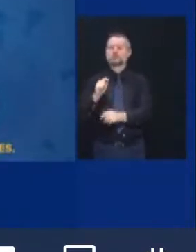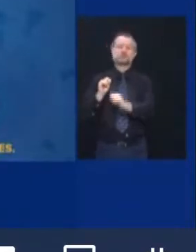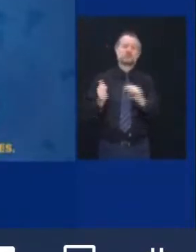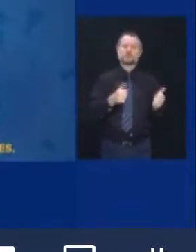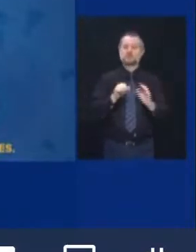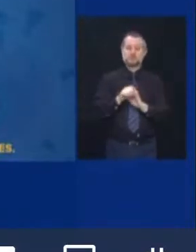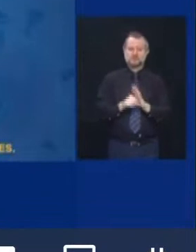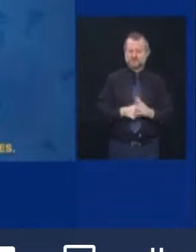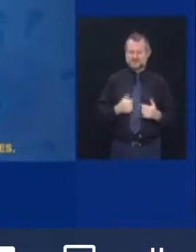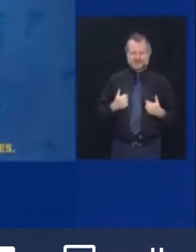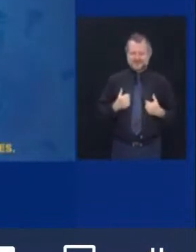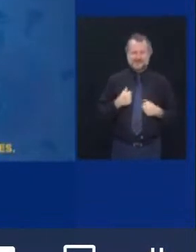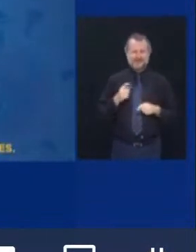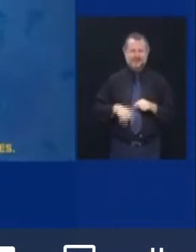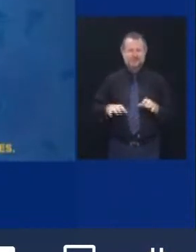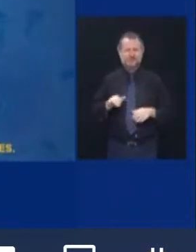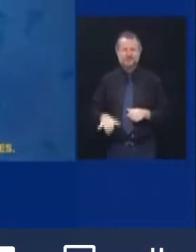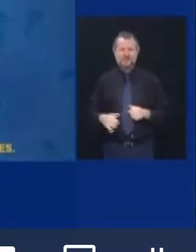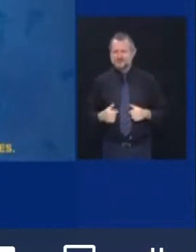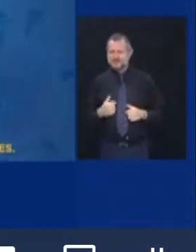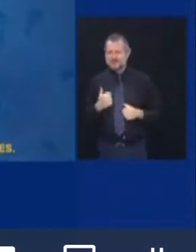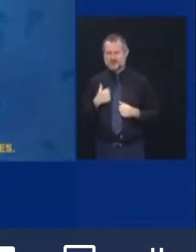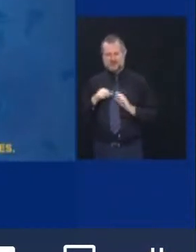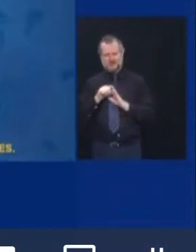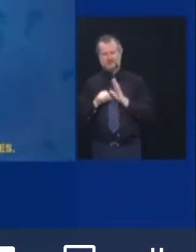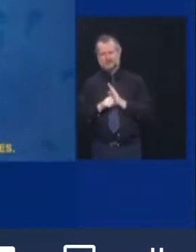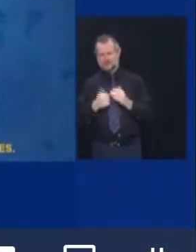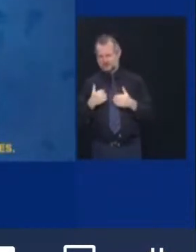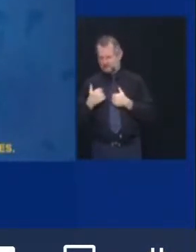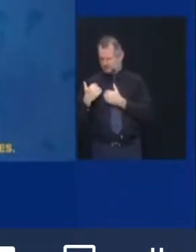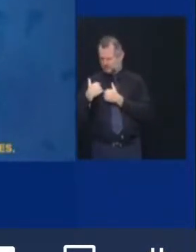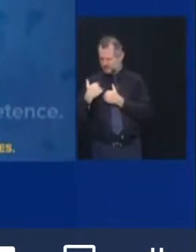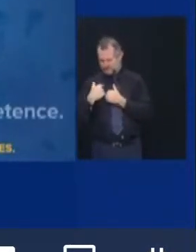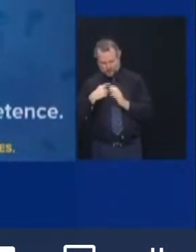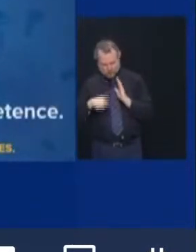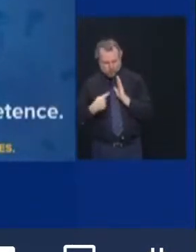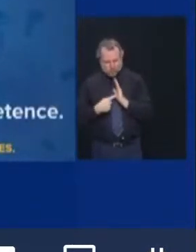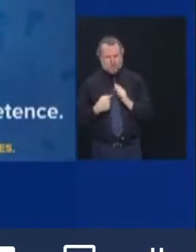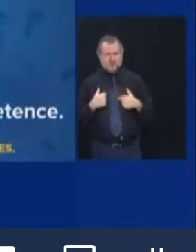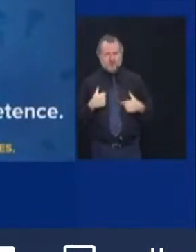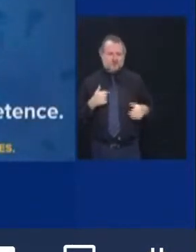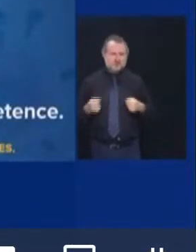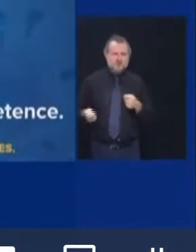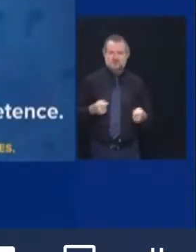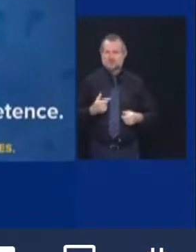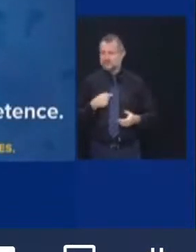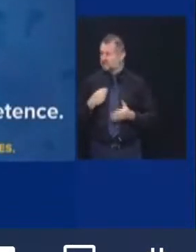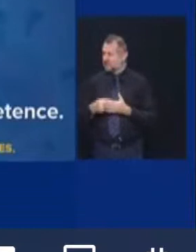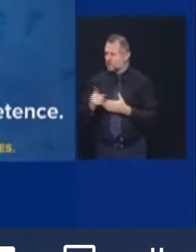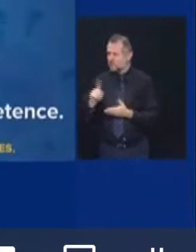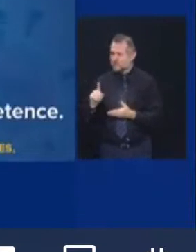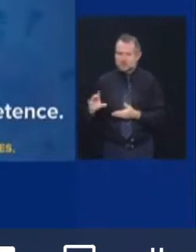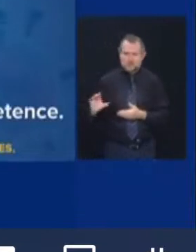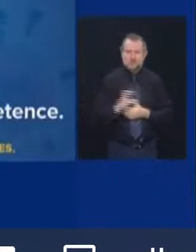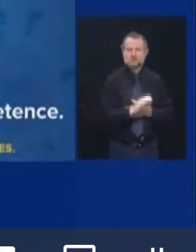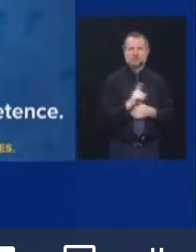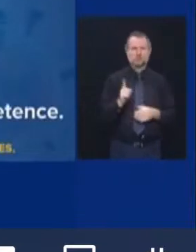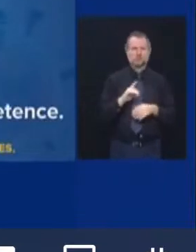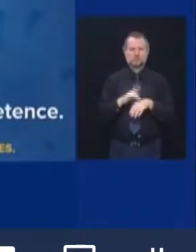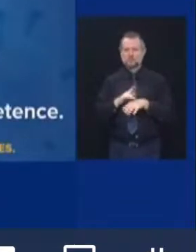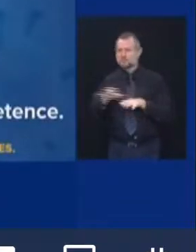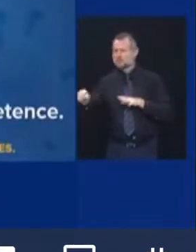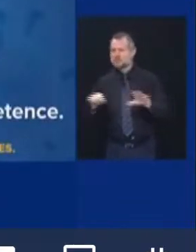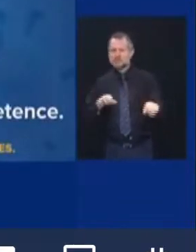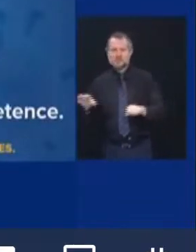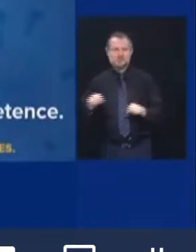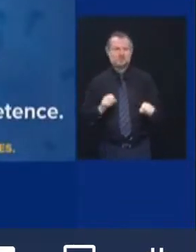work. What's the state role? Where are the resources? Where is the funding? And you cannot make